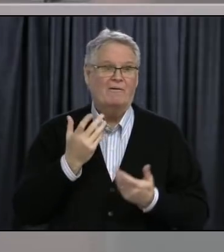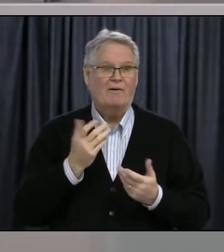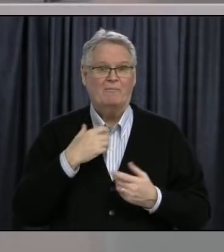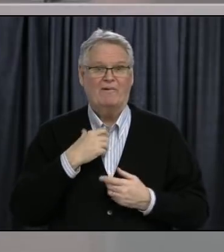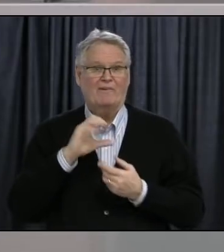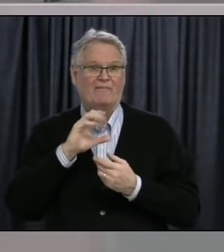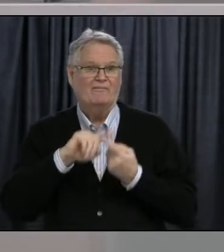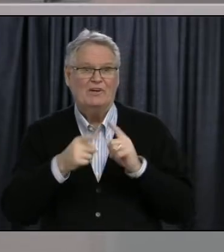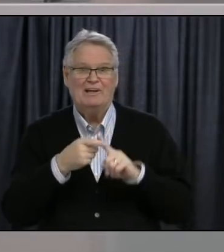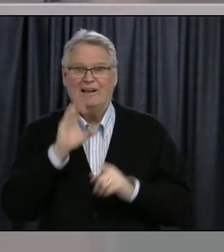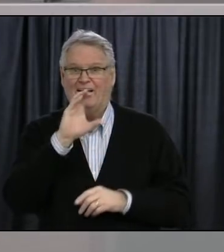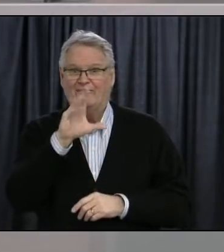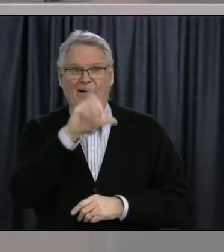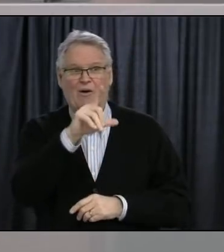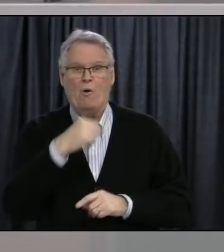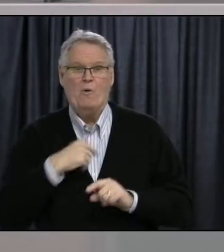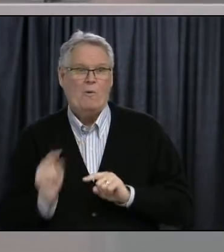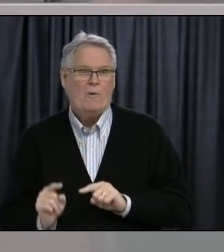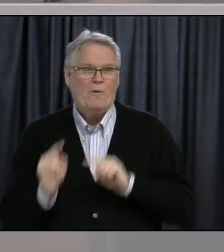thank you, Minister. I'll now open it up to the media for questions.